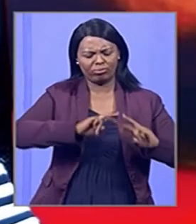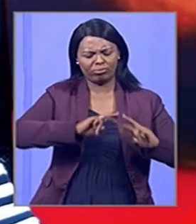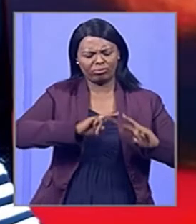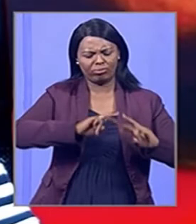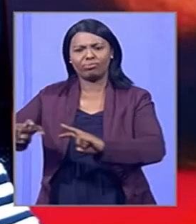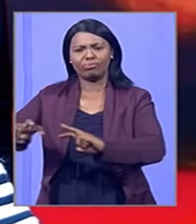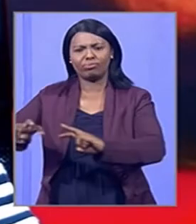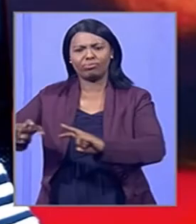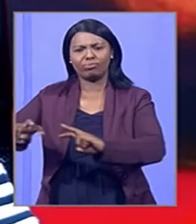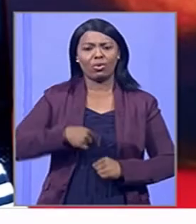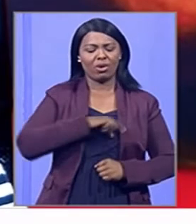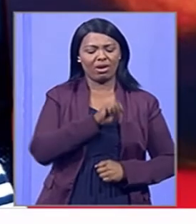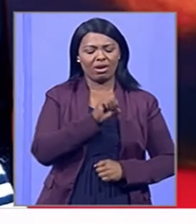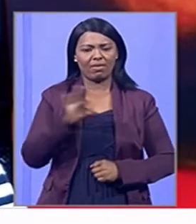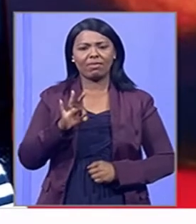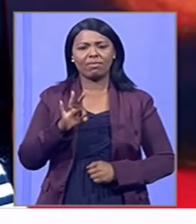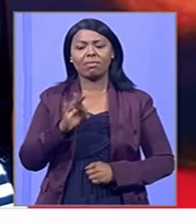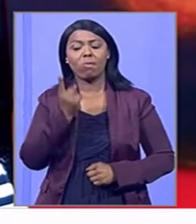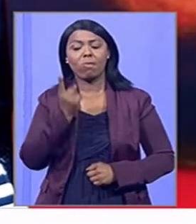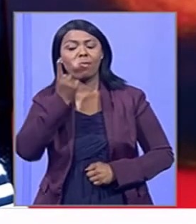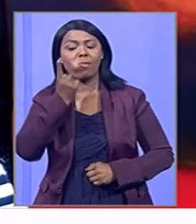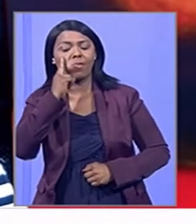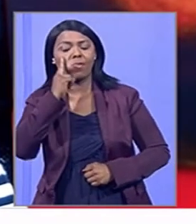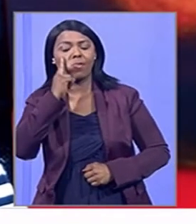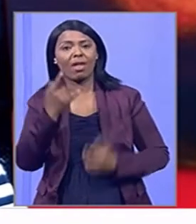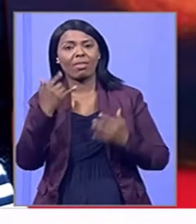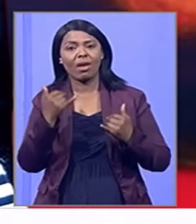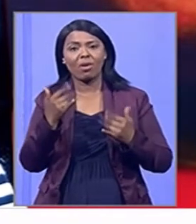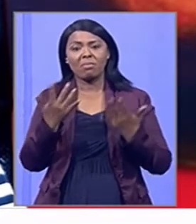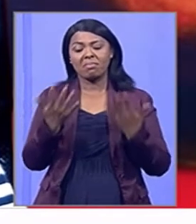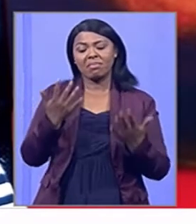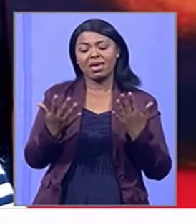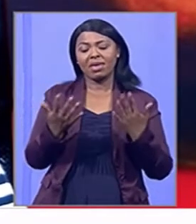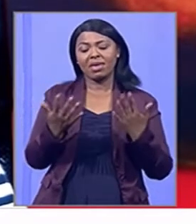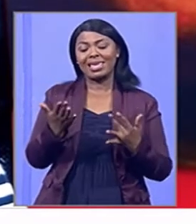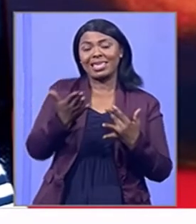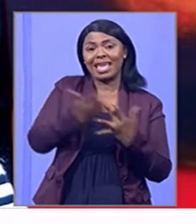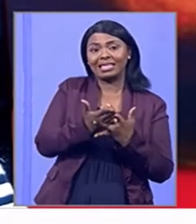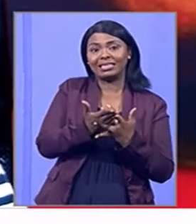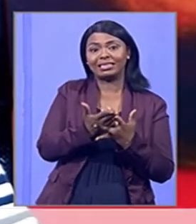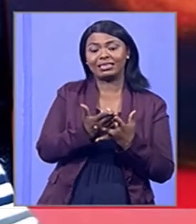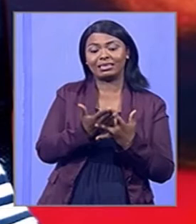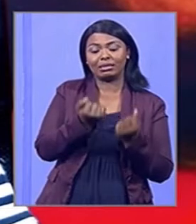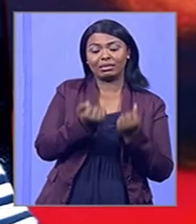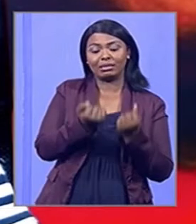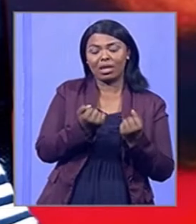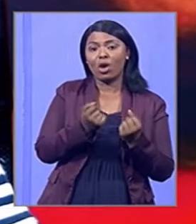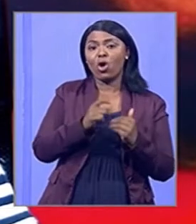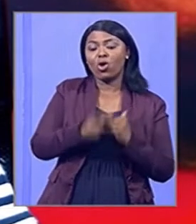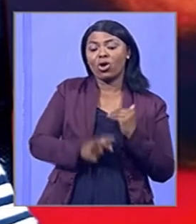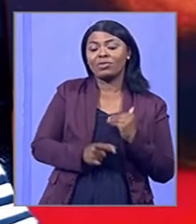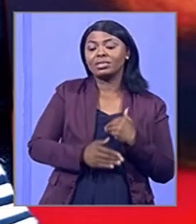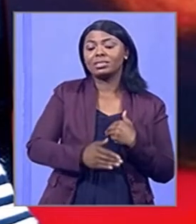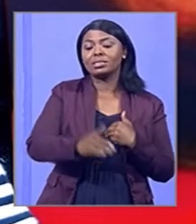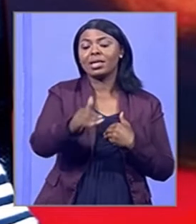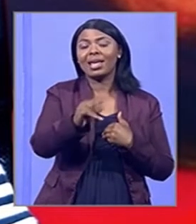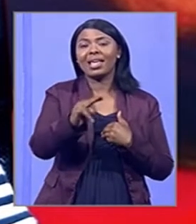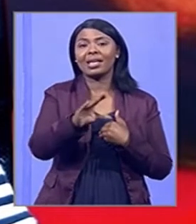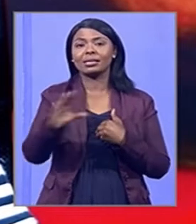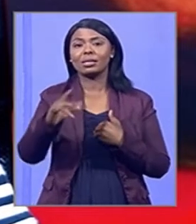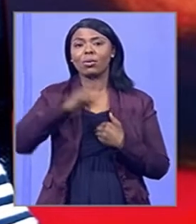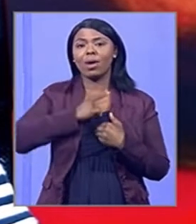tla wona bao ba ileng gore ba tla batla go berekisa dikgetsi tse kgatlanong le di-conference tse di tlantsa ANC gore batho ba